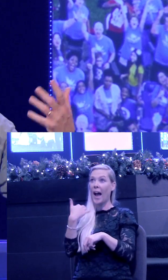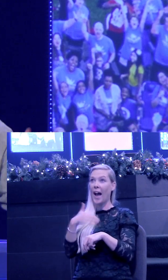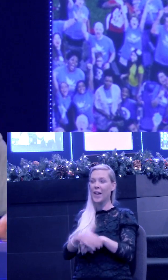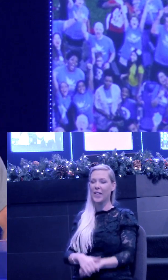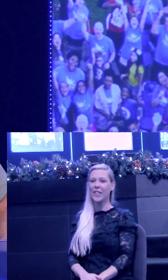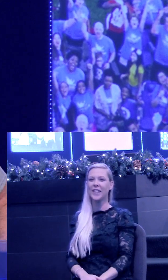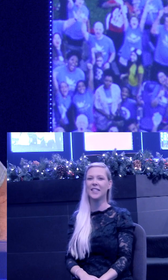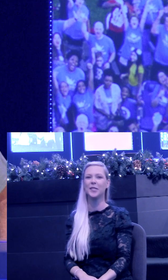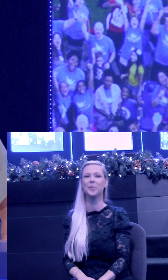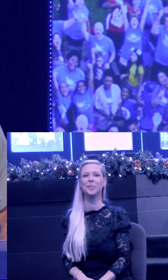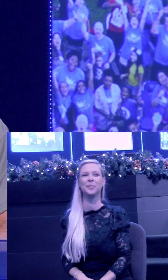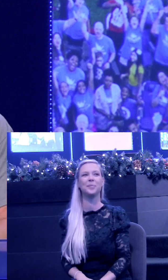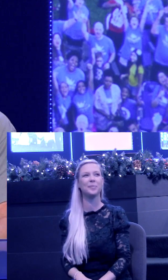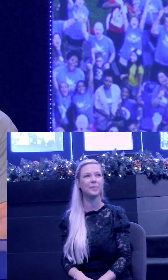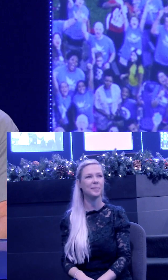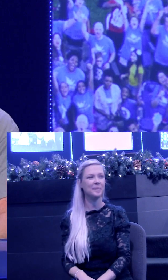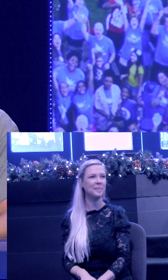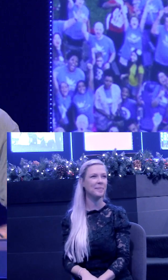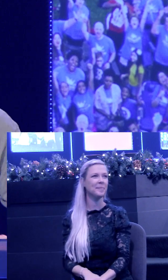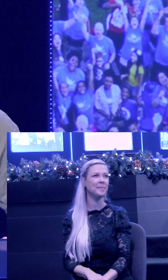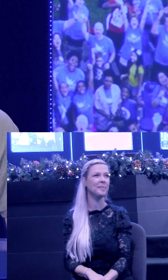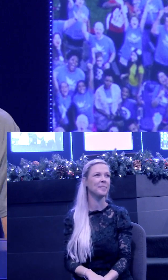on my couch and do nothing. So anyway,